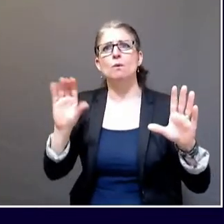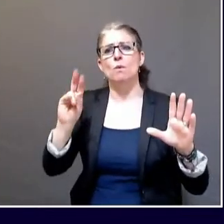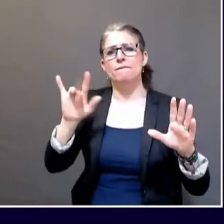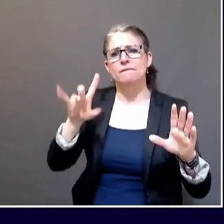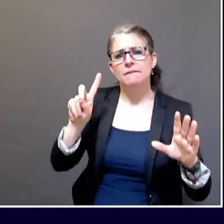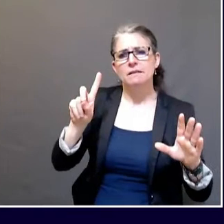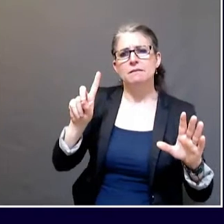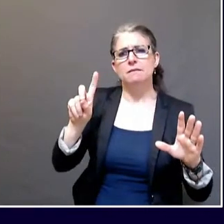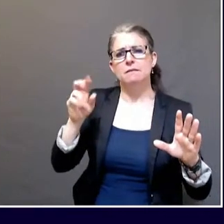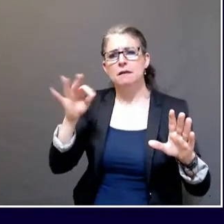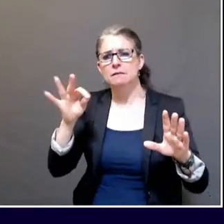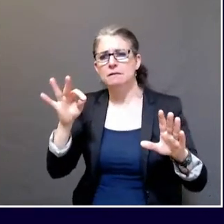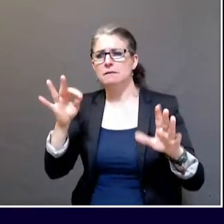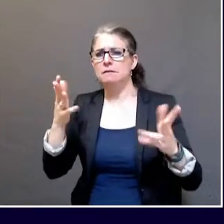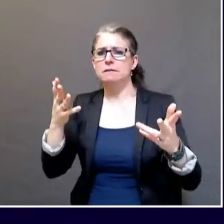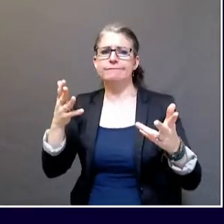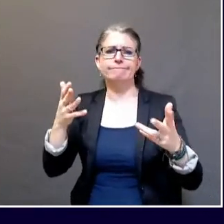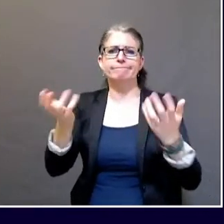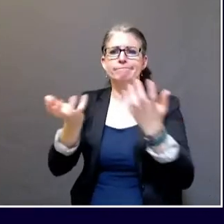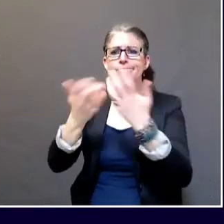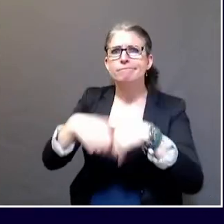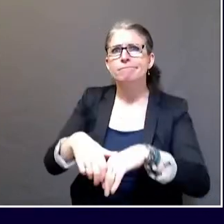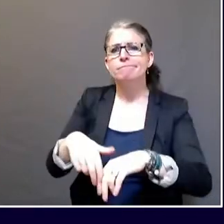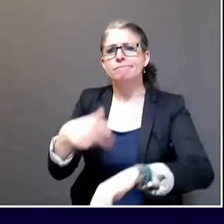are your kind of like top line thoughts, and